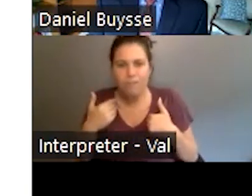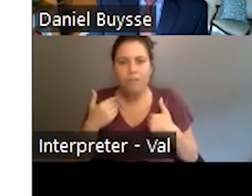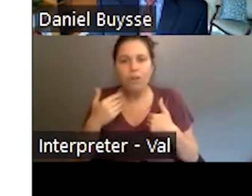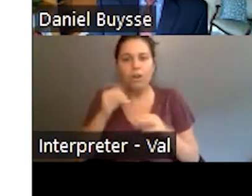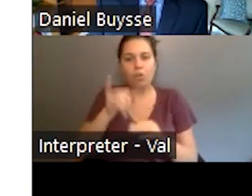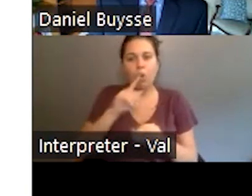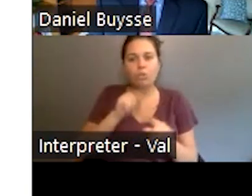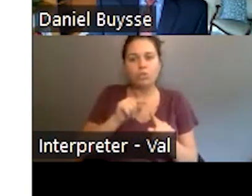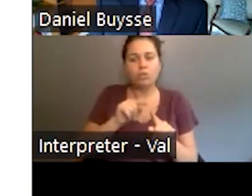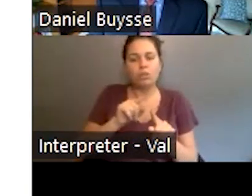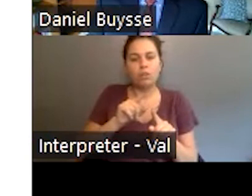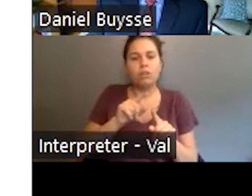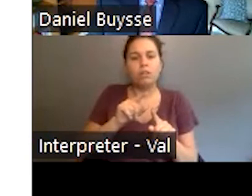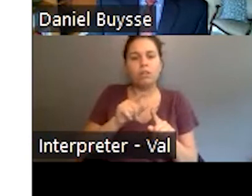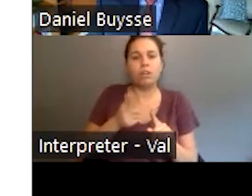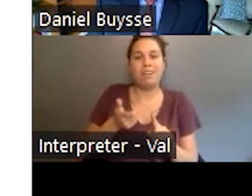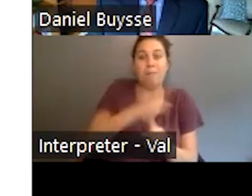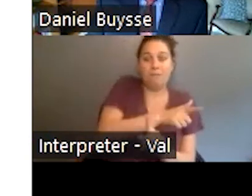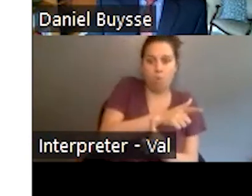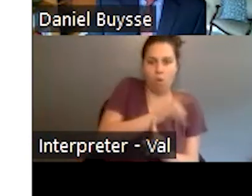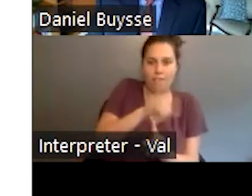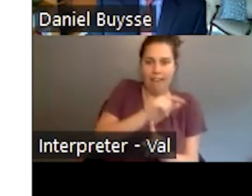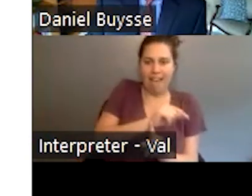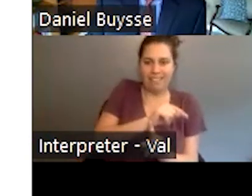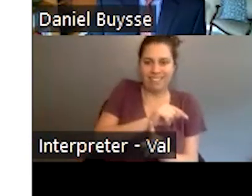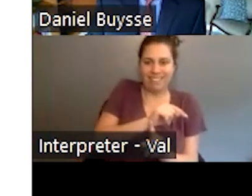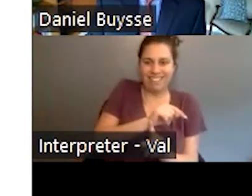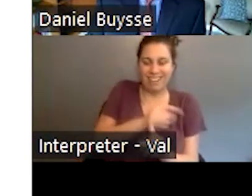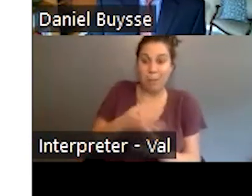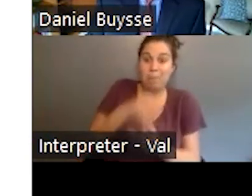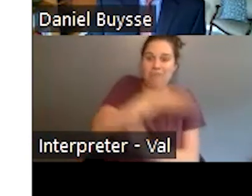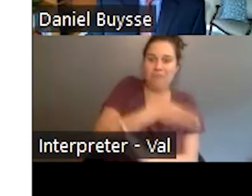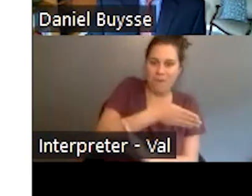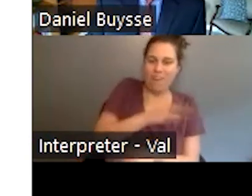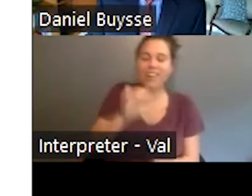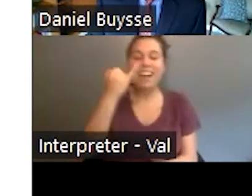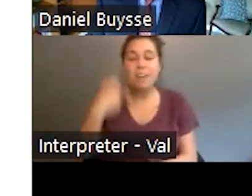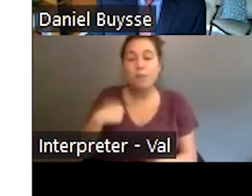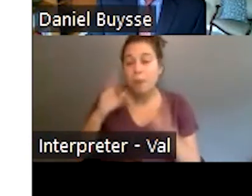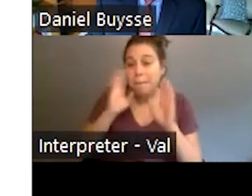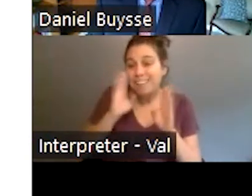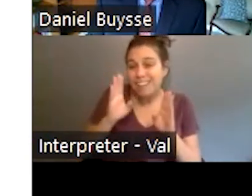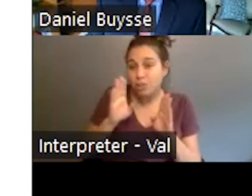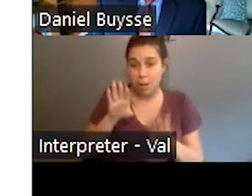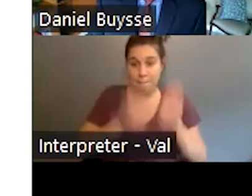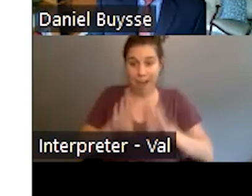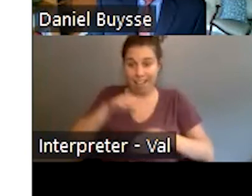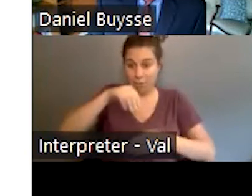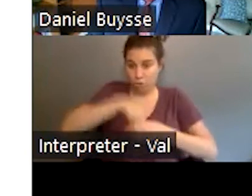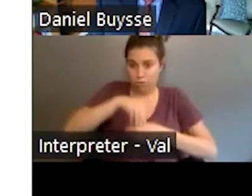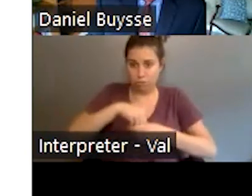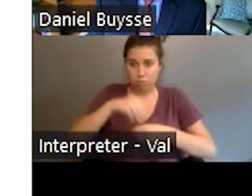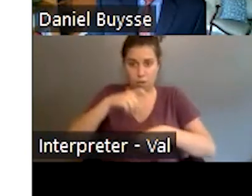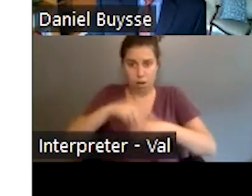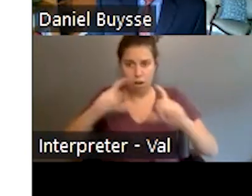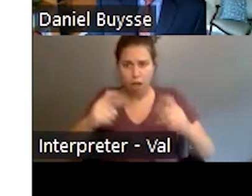those individual behaviors. If we pay attention to the fact that we have a biological clock that regulates all of these